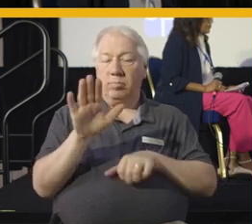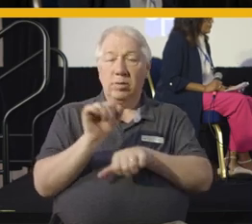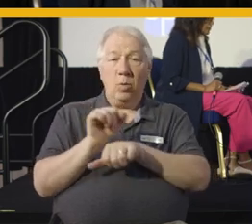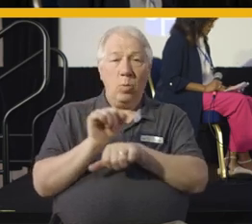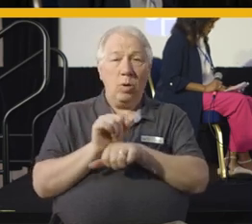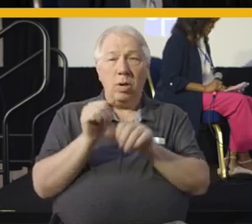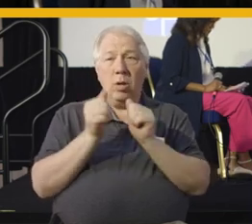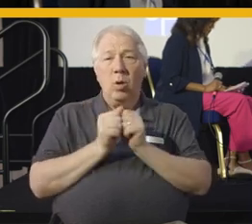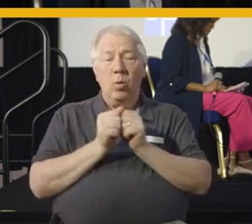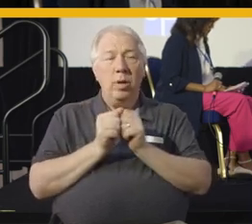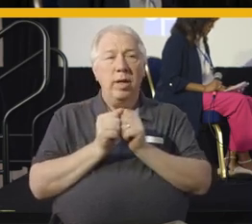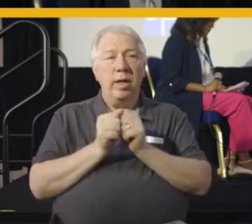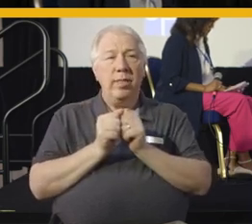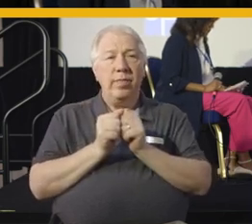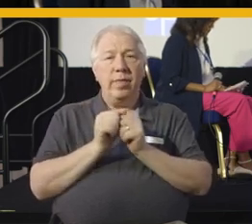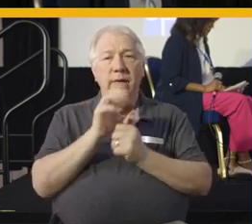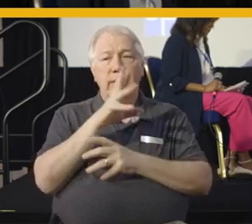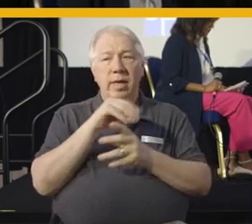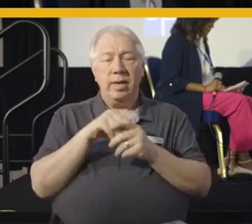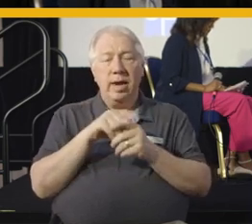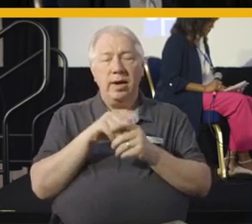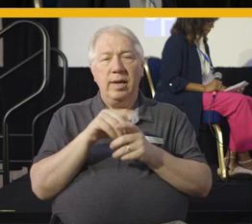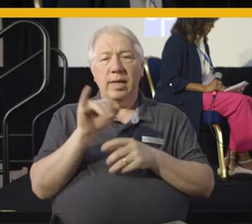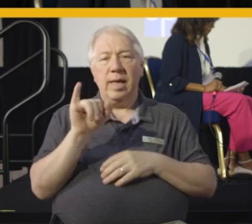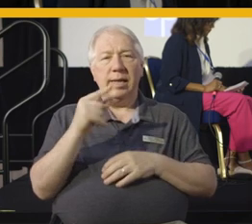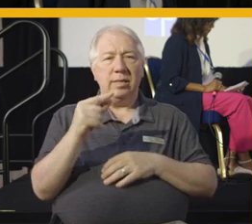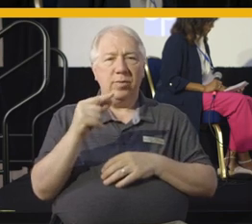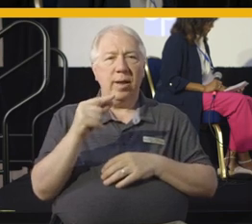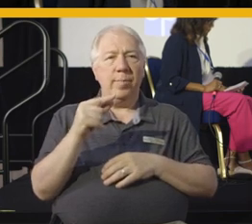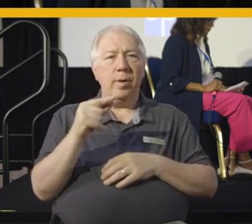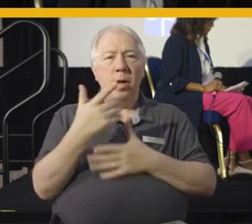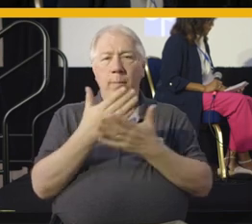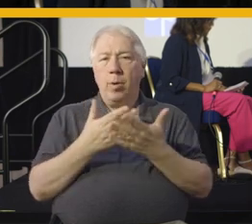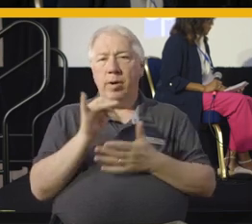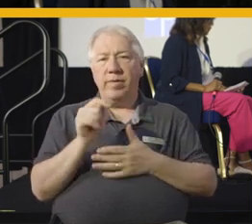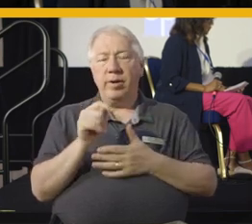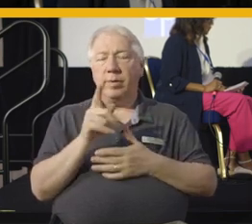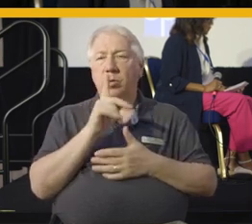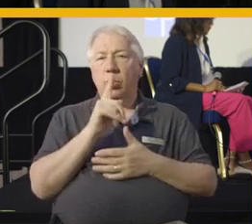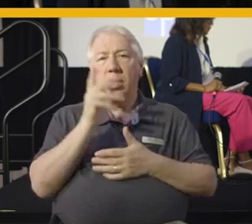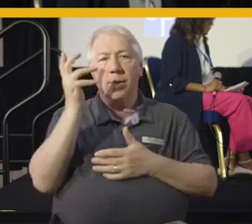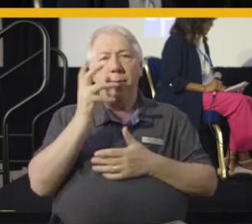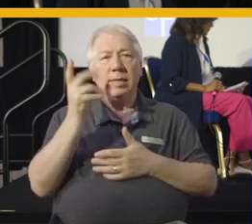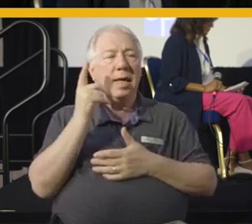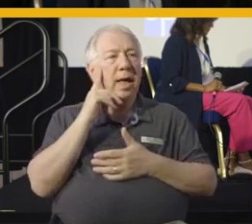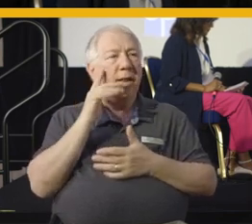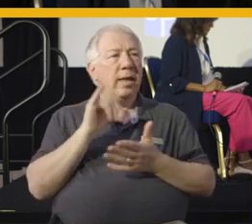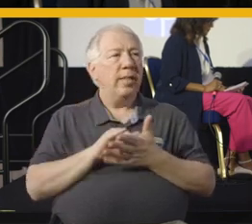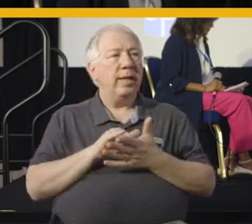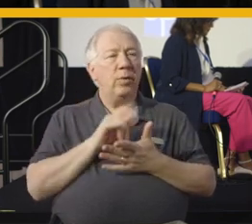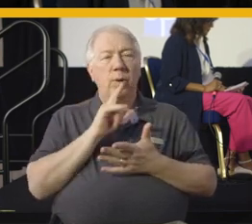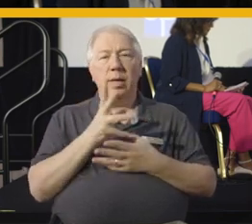with that, what the entire Instagram part of it was really amazing. And I think that's what